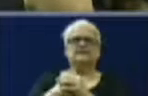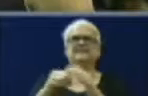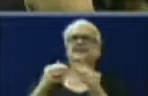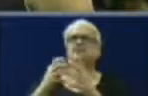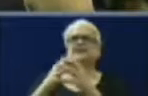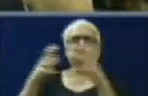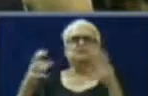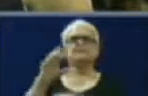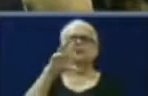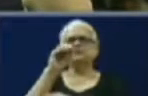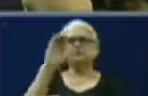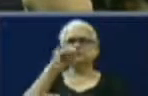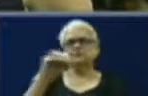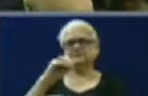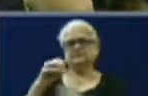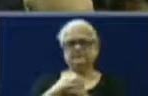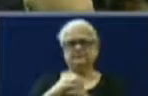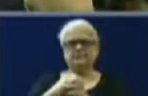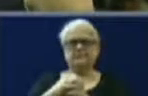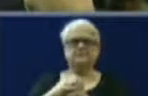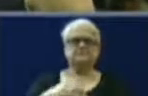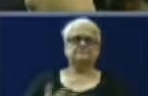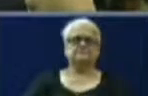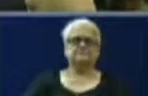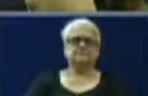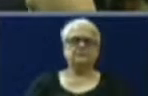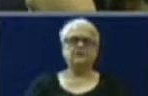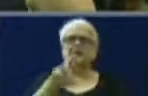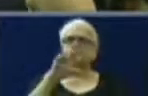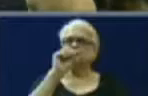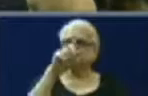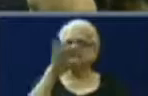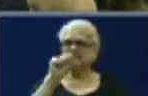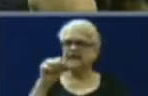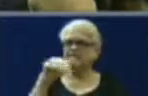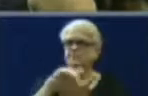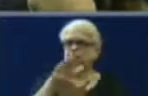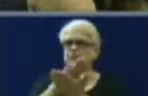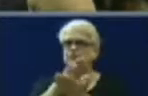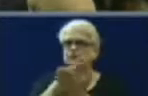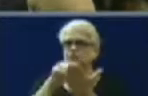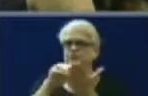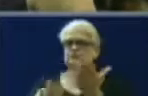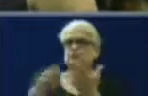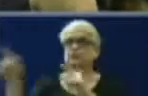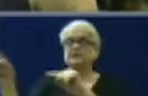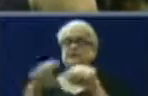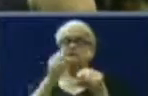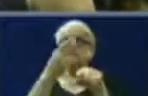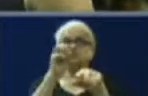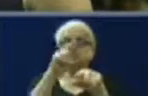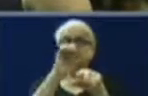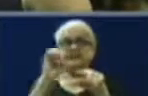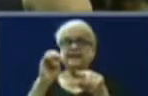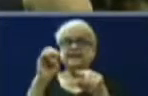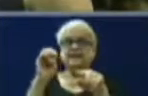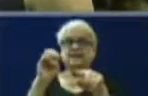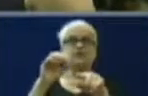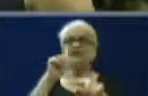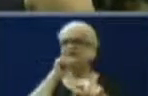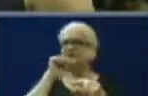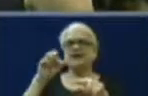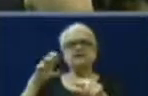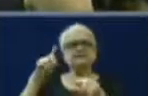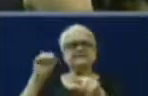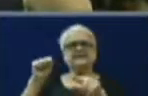here. Moreover, the Resides middle school students who were assigned to Shawnee Middle School are not even our high school Resides students.